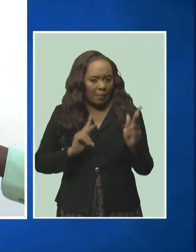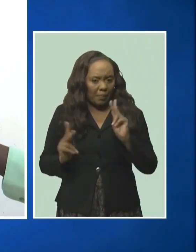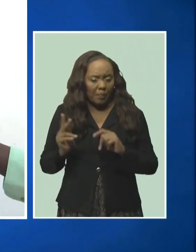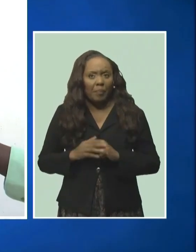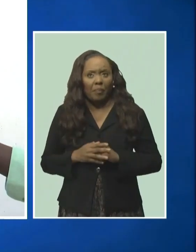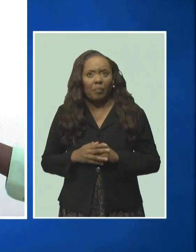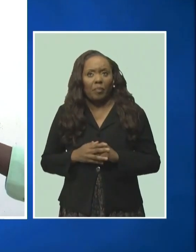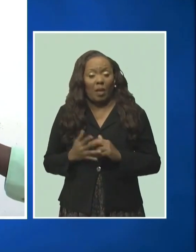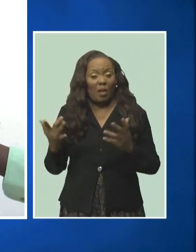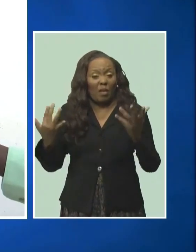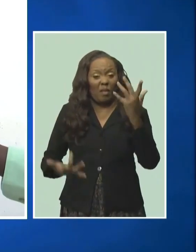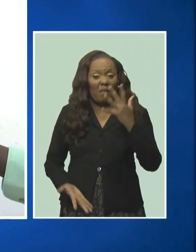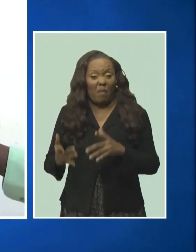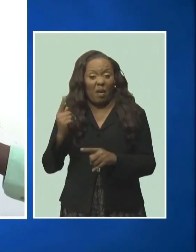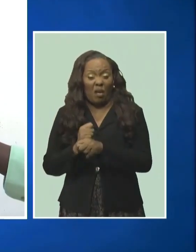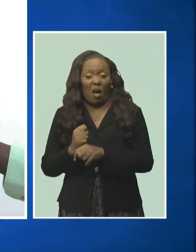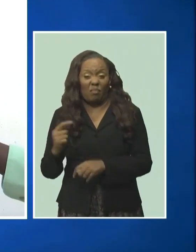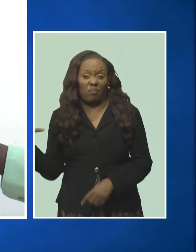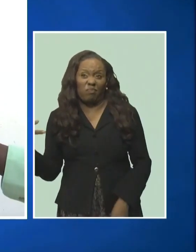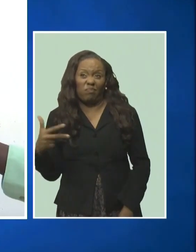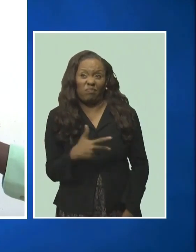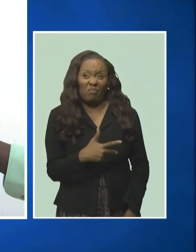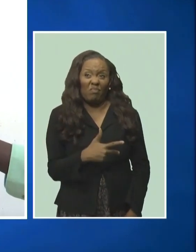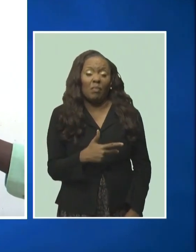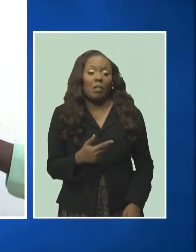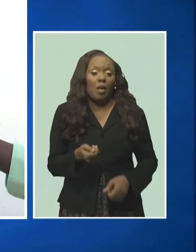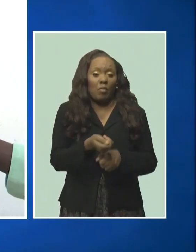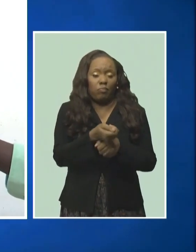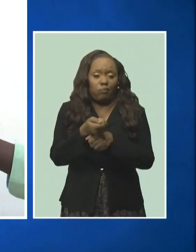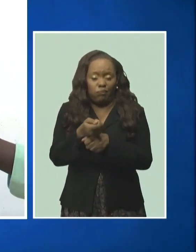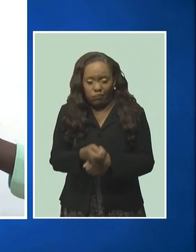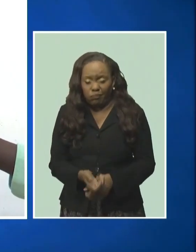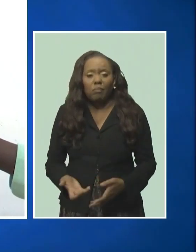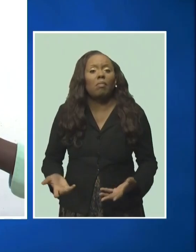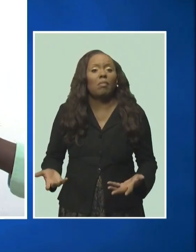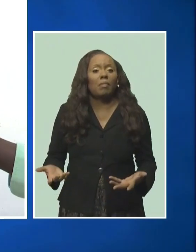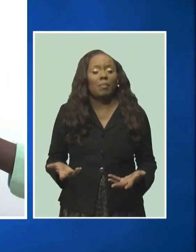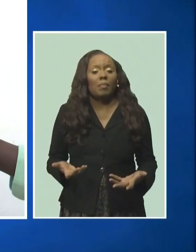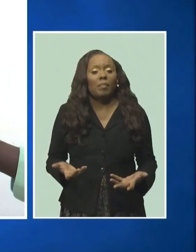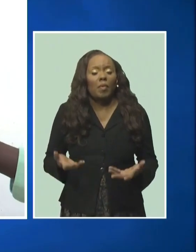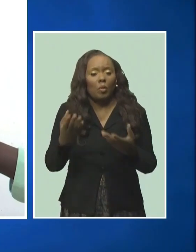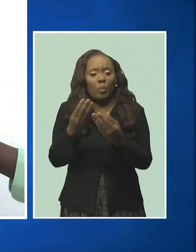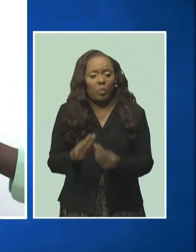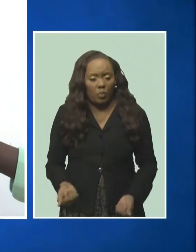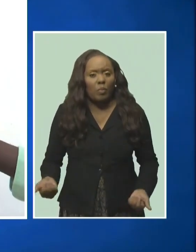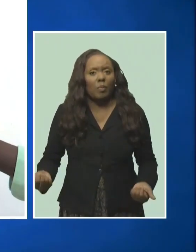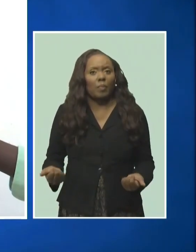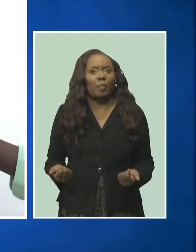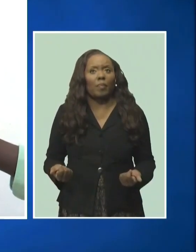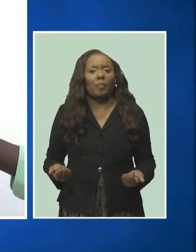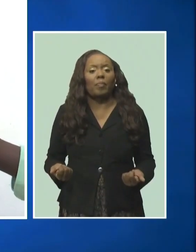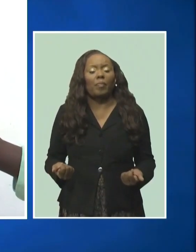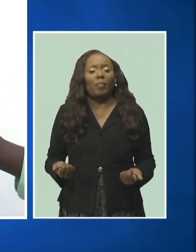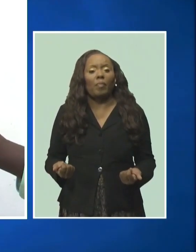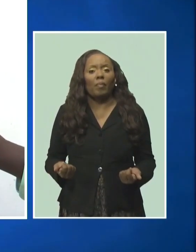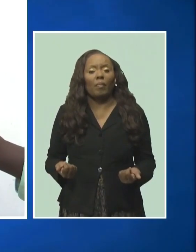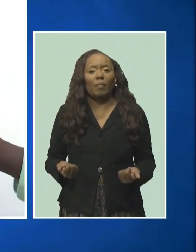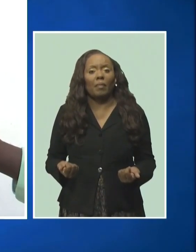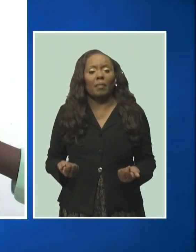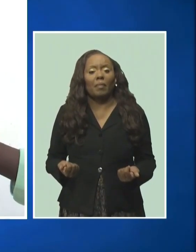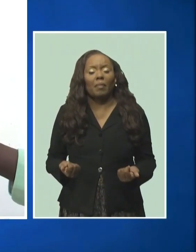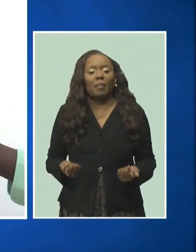fire, nothing. We were pretty safe. Basically, we're shut down. Electrically, even though we have a backup generator, everything runs through the fuse boxes. So